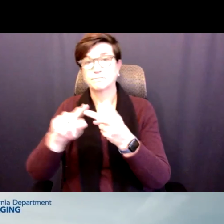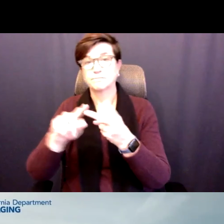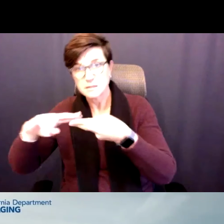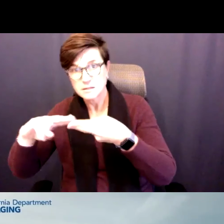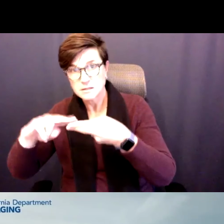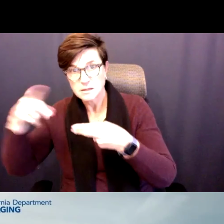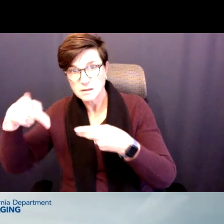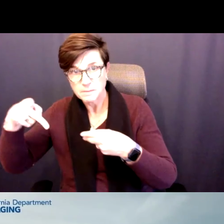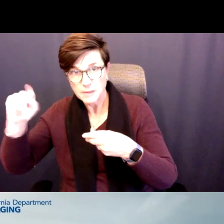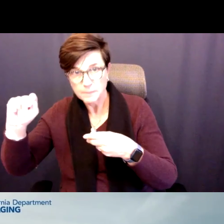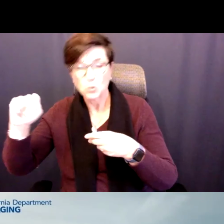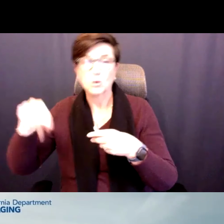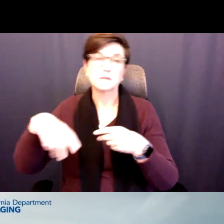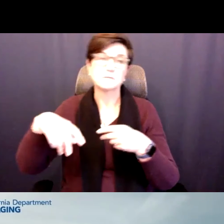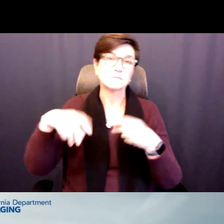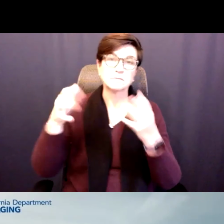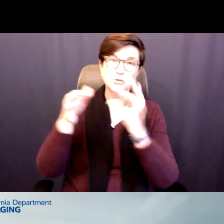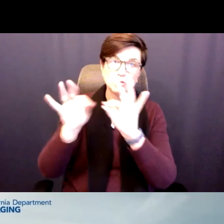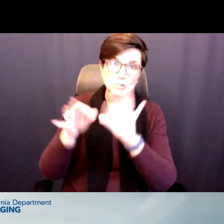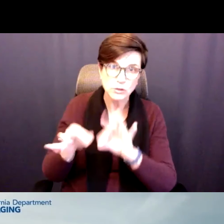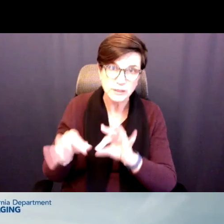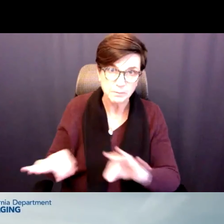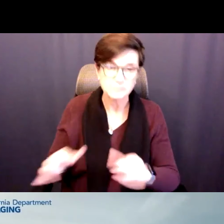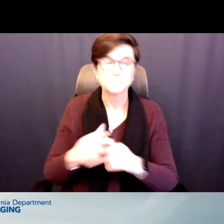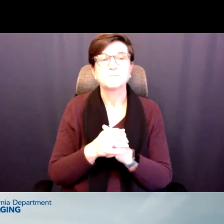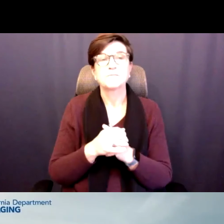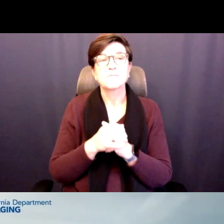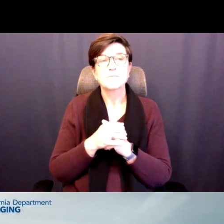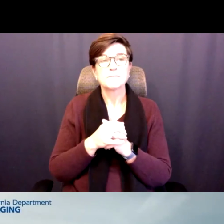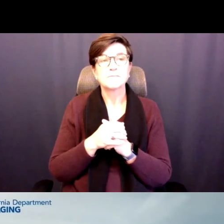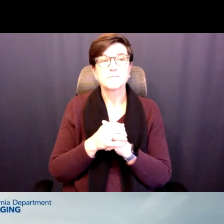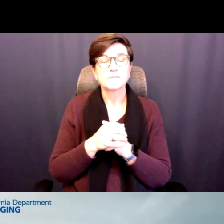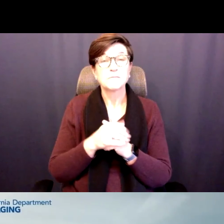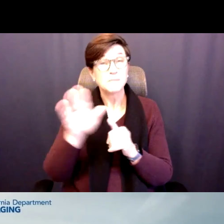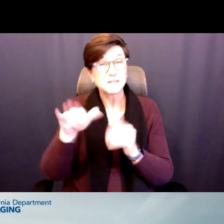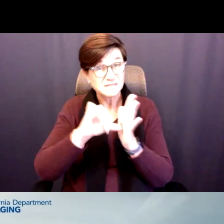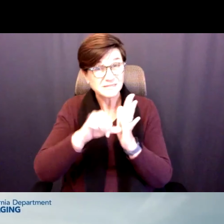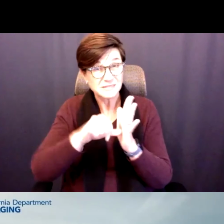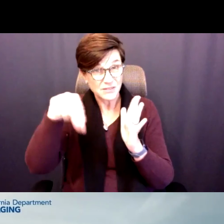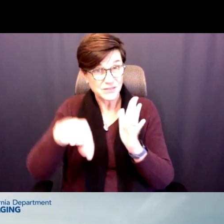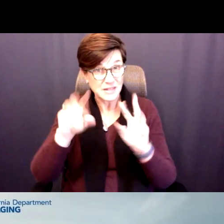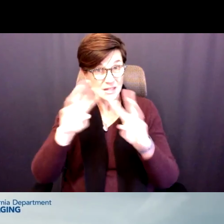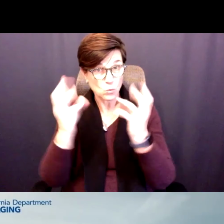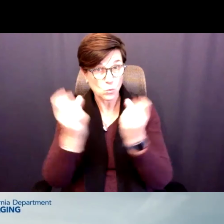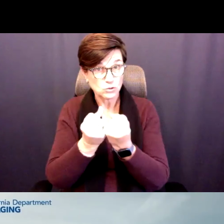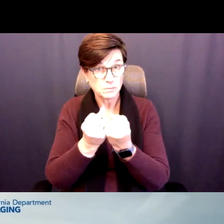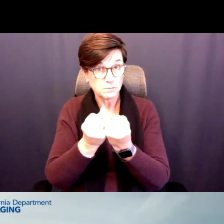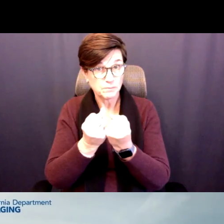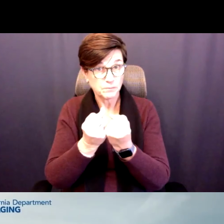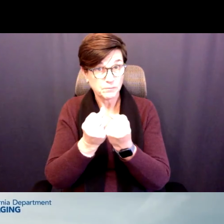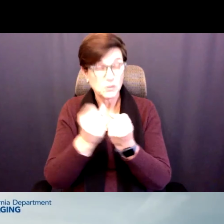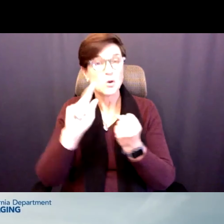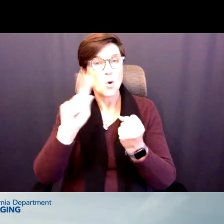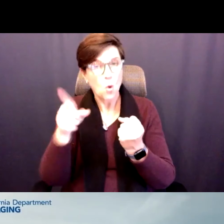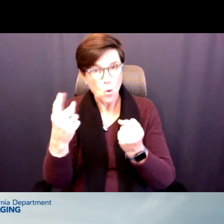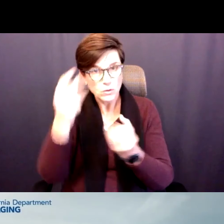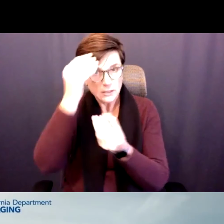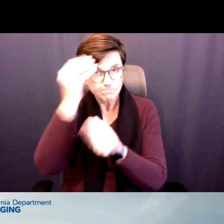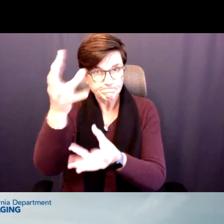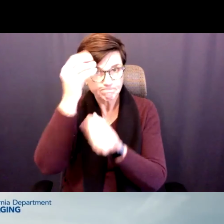So we are in listening mode today. We are going to be talking about the local Age and Disability Action Planning